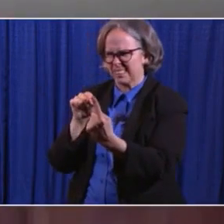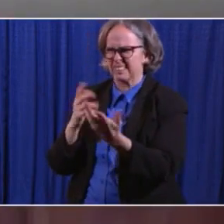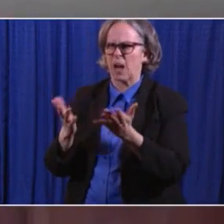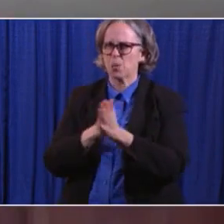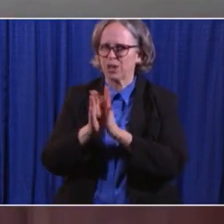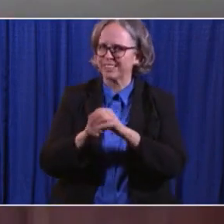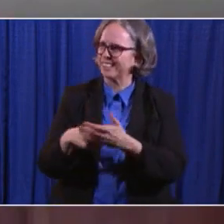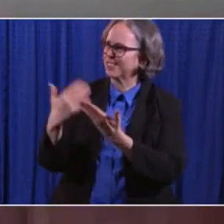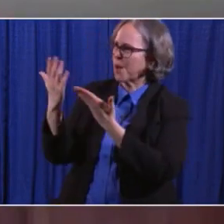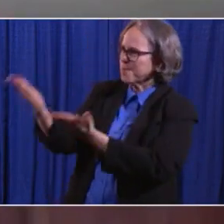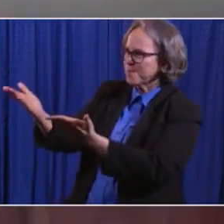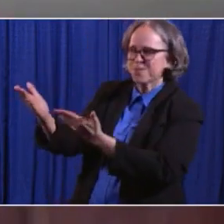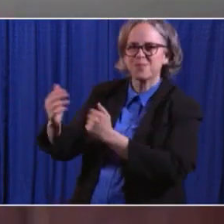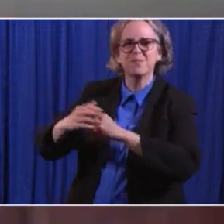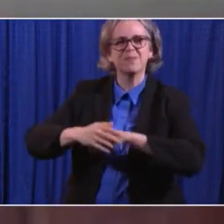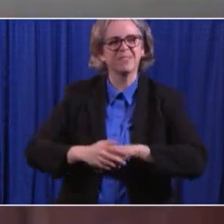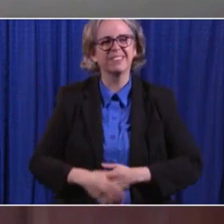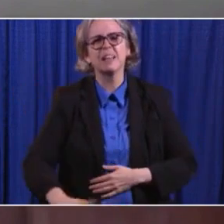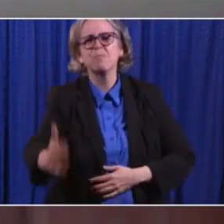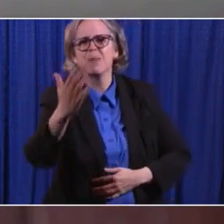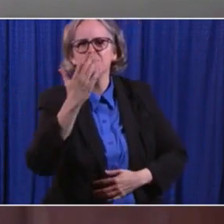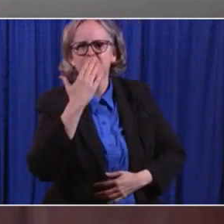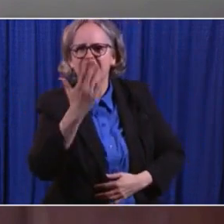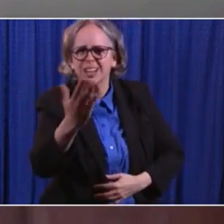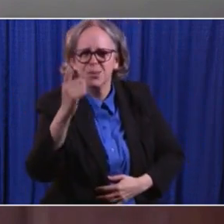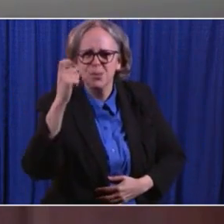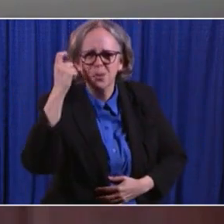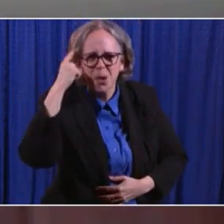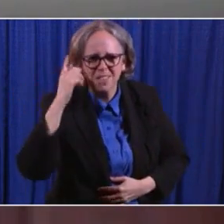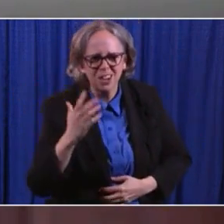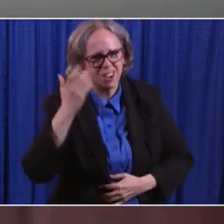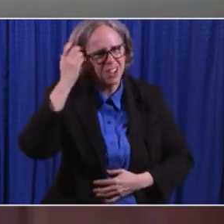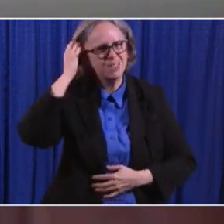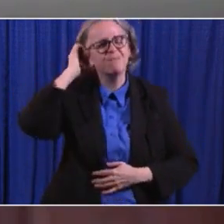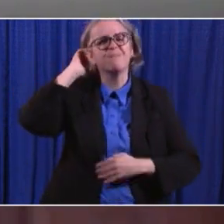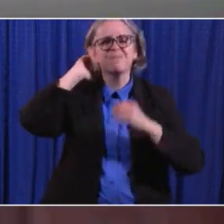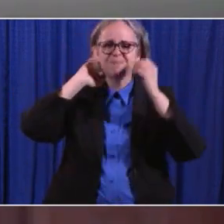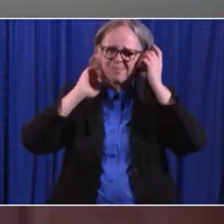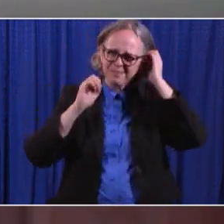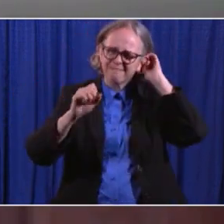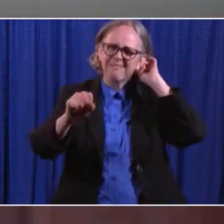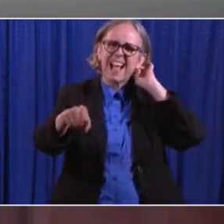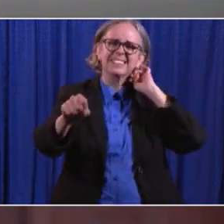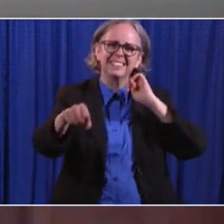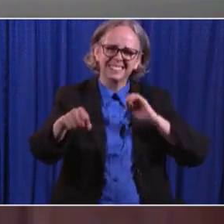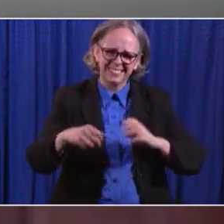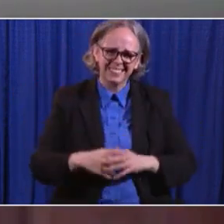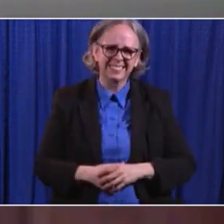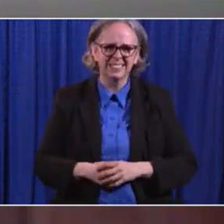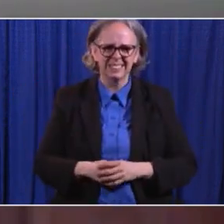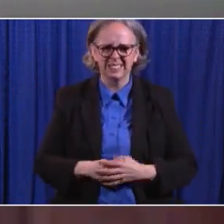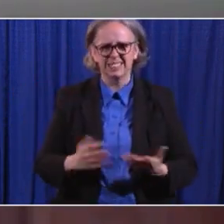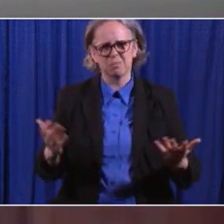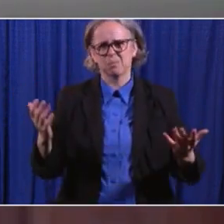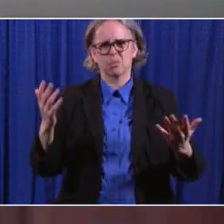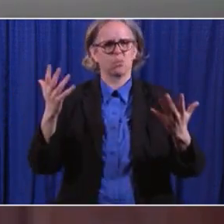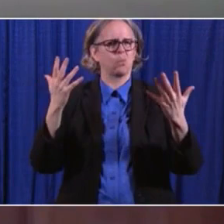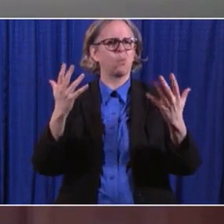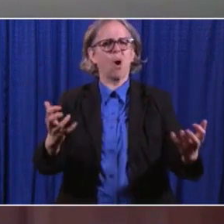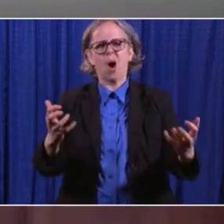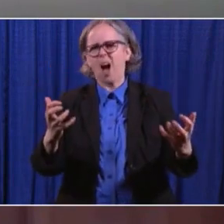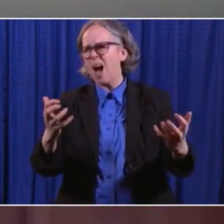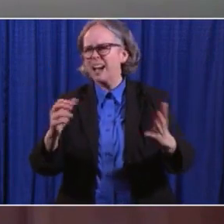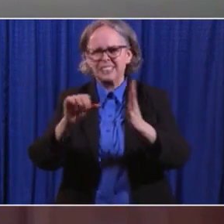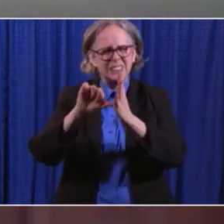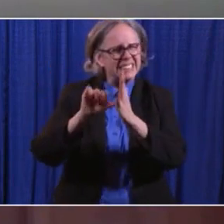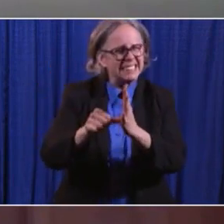you, Governor. As always, yes, to your point, the goal here today is to, as you stated, get back to